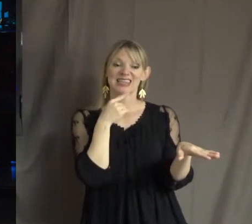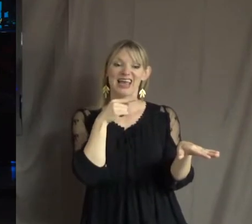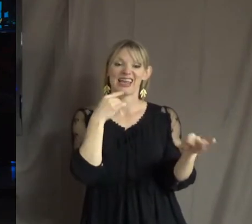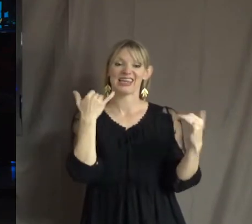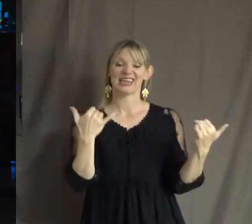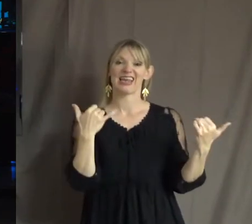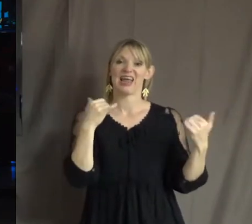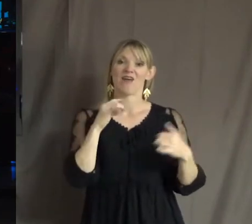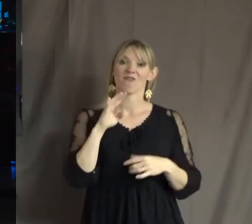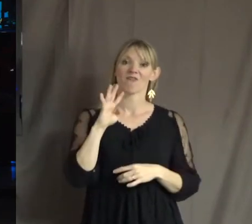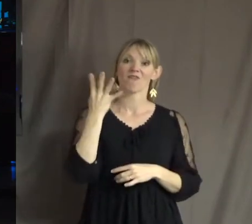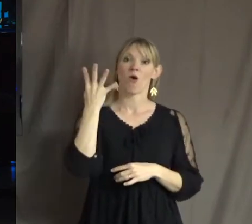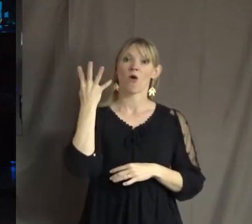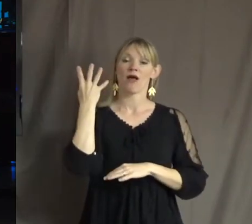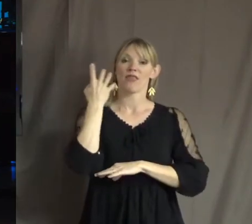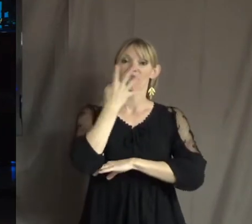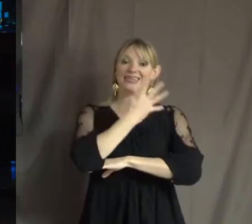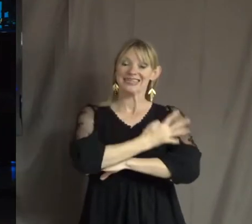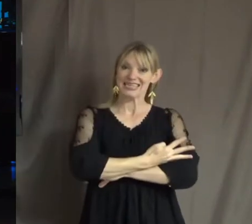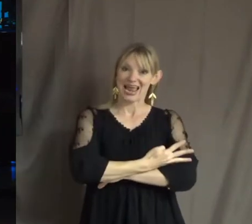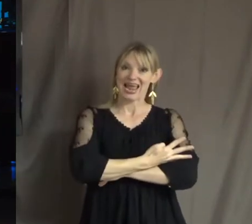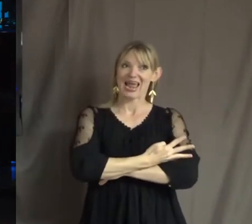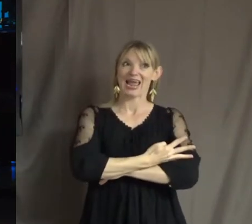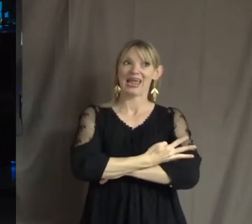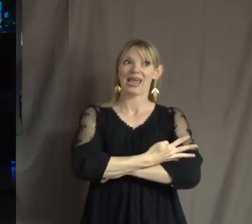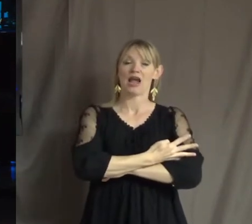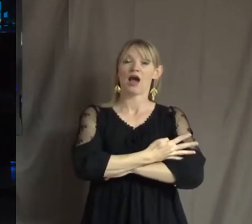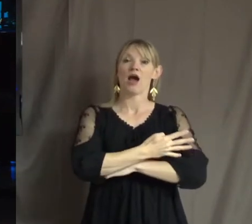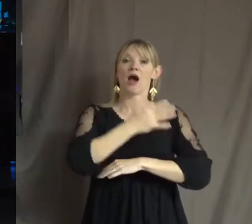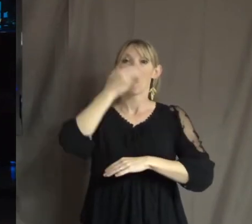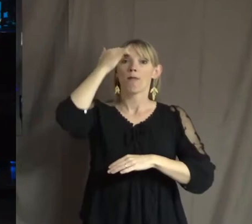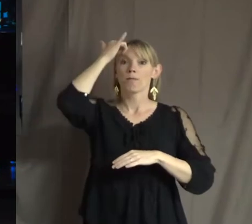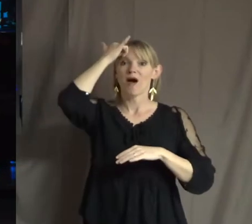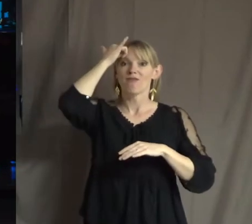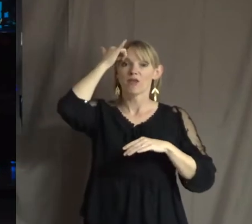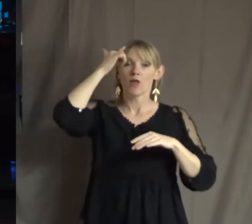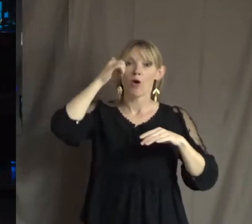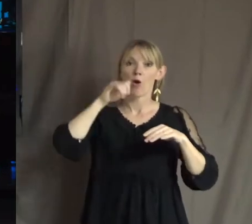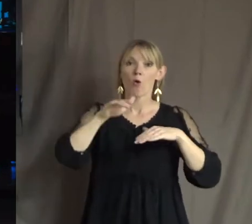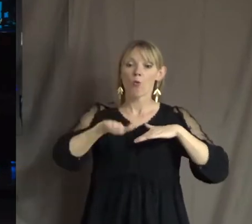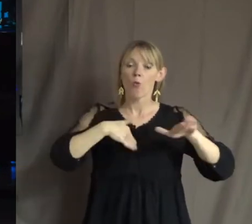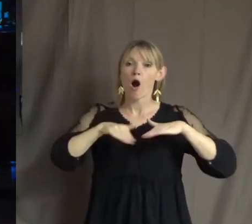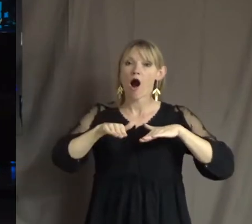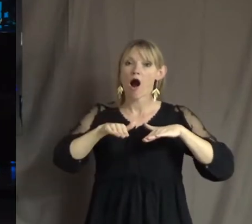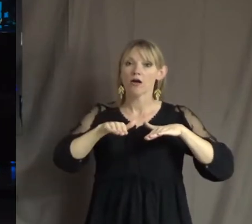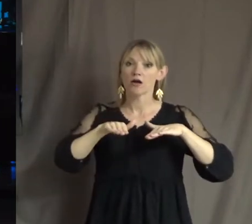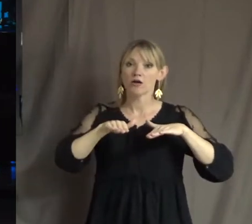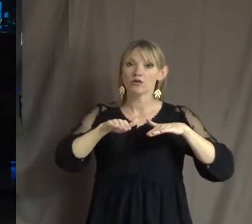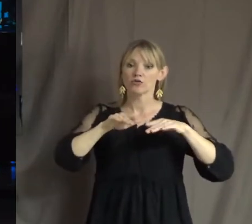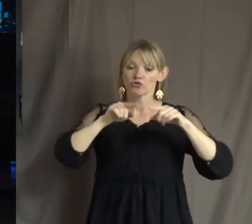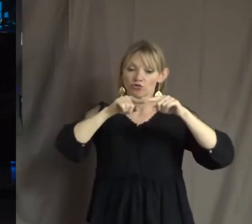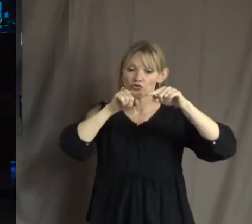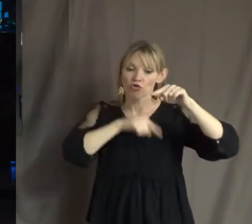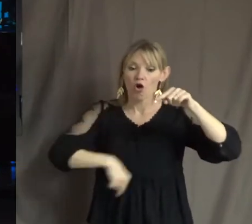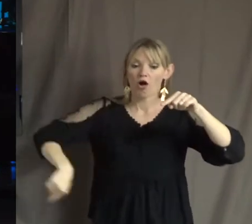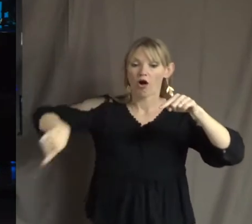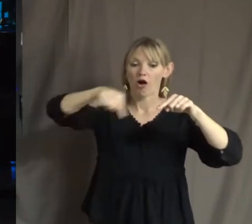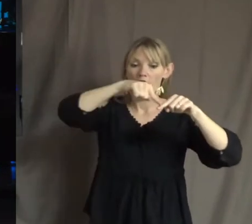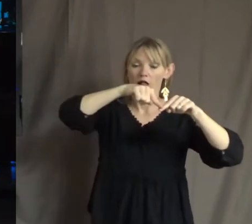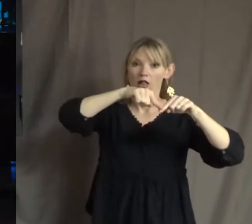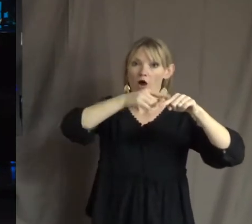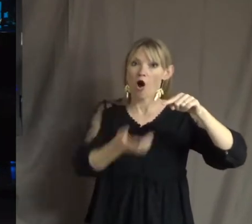day that the buffalo were walking in a complete circle, day and night, out of